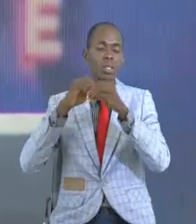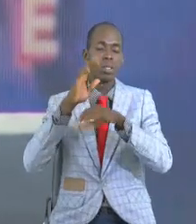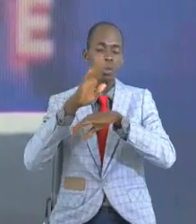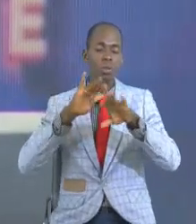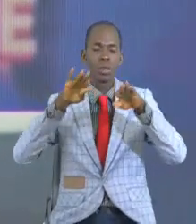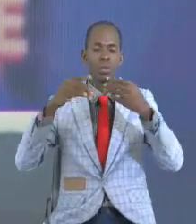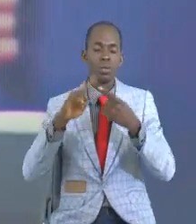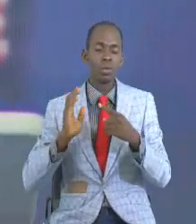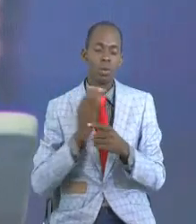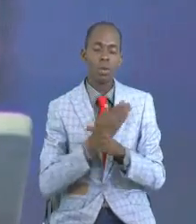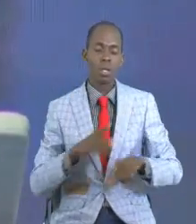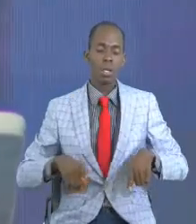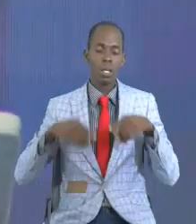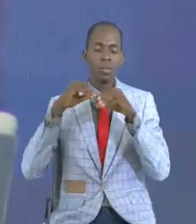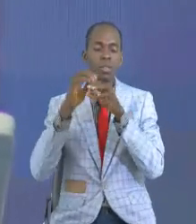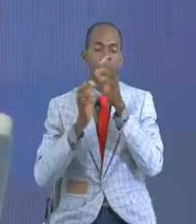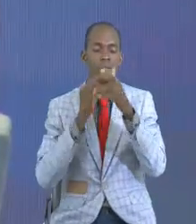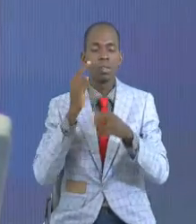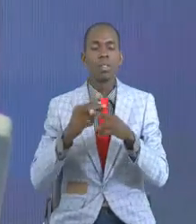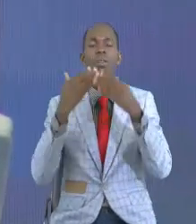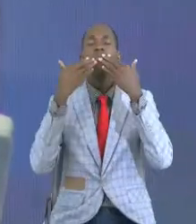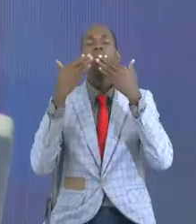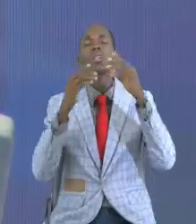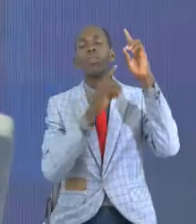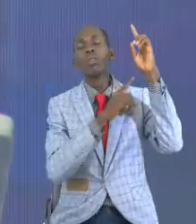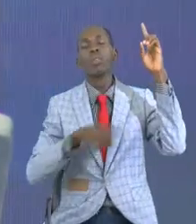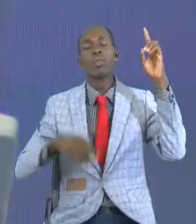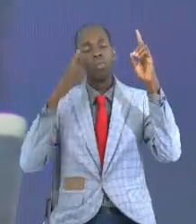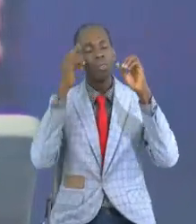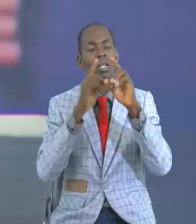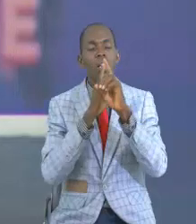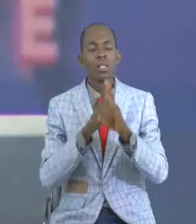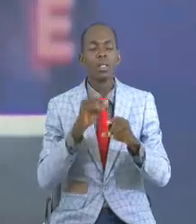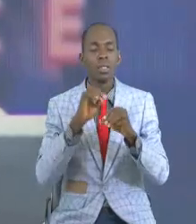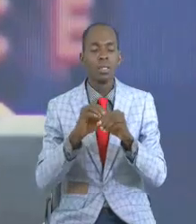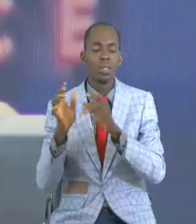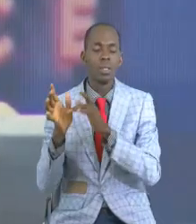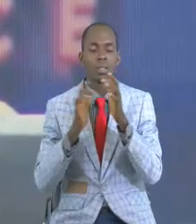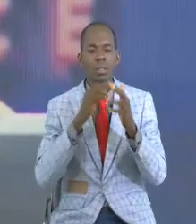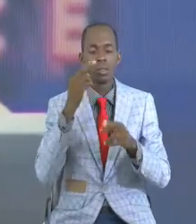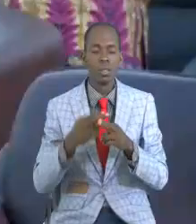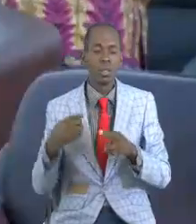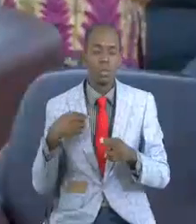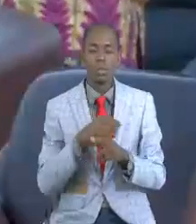in Jesus' name. Thank you, Lord, for the answer. In Jesus' name we